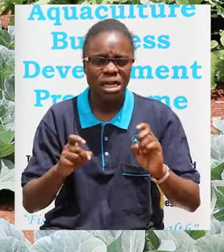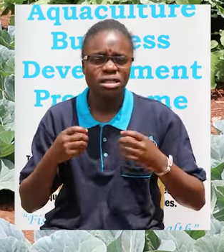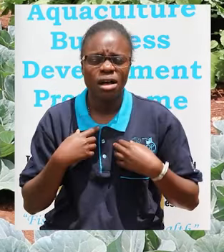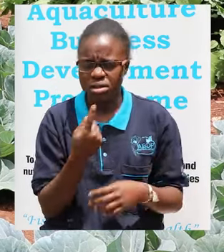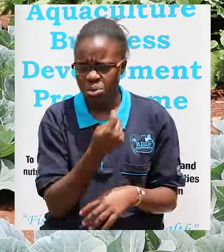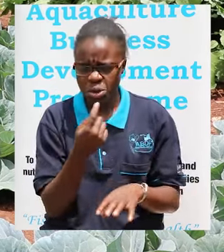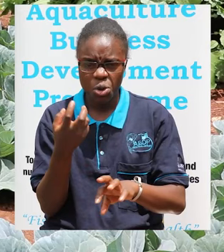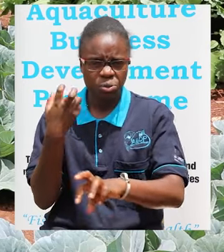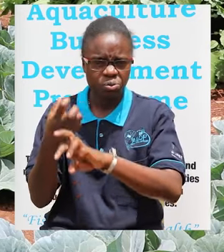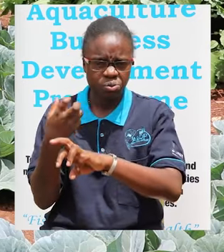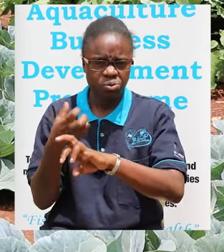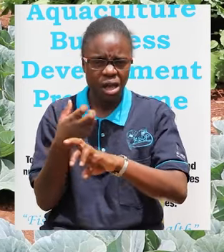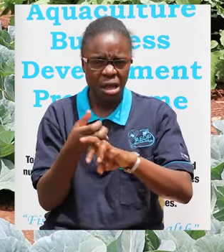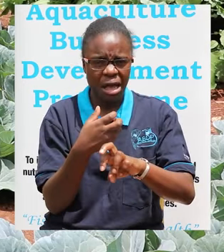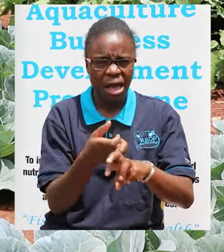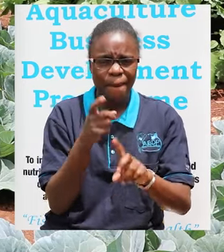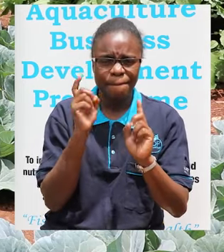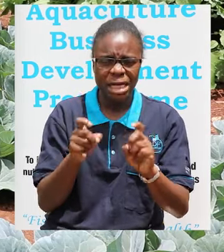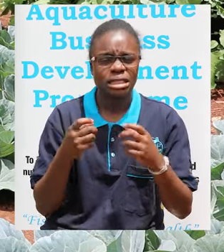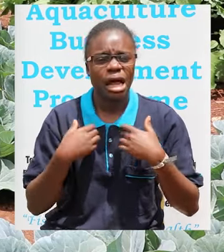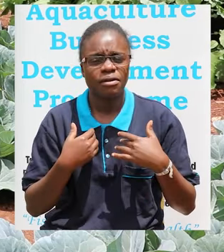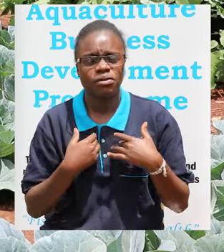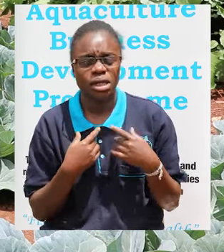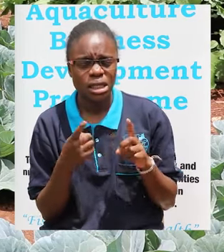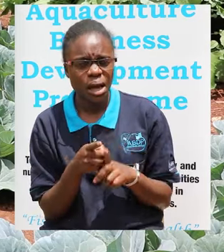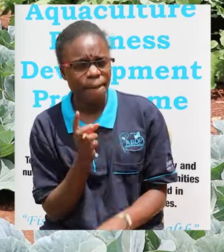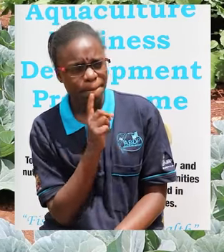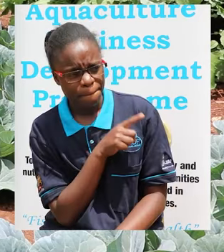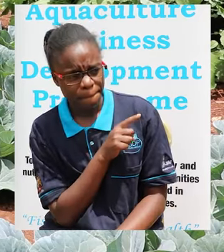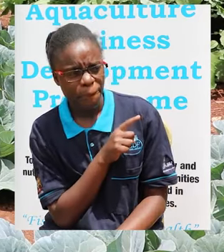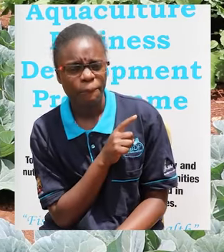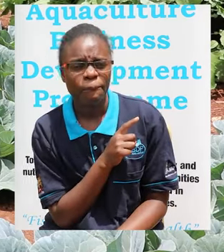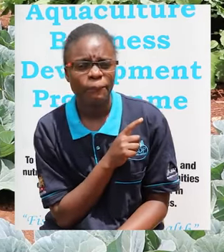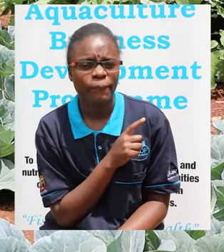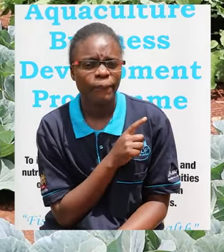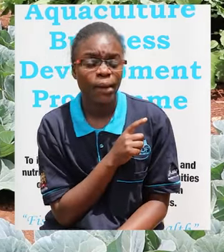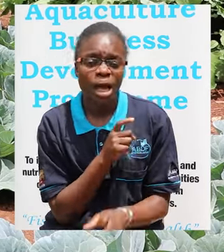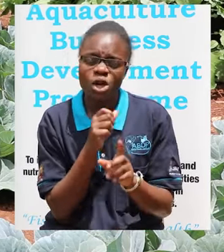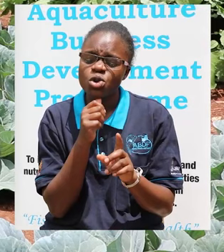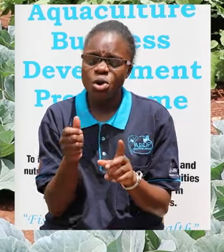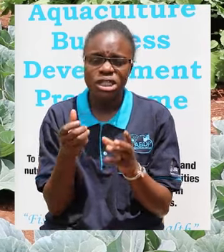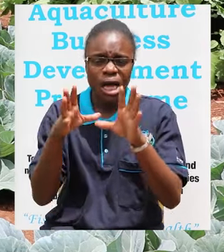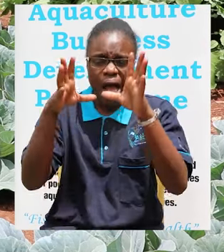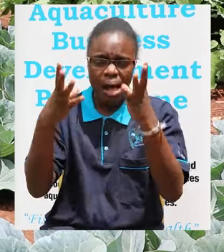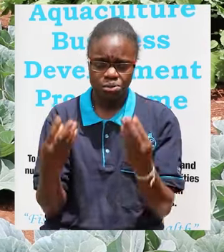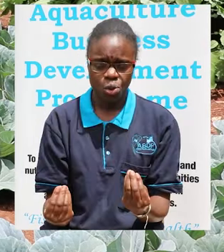you need some small stones. It can be this type or any other type that it can't absorb water. And then you need a 4